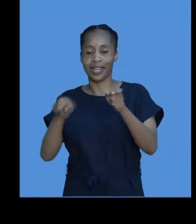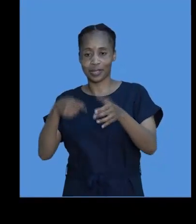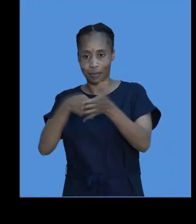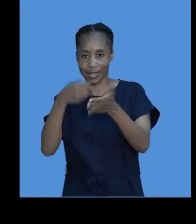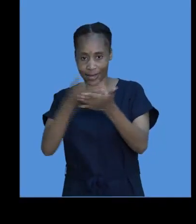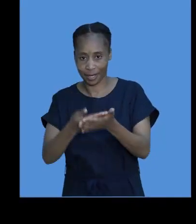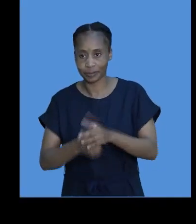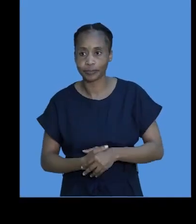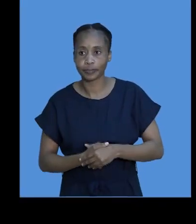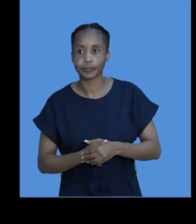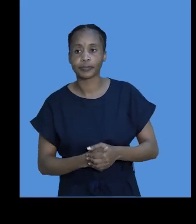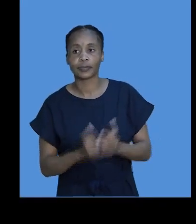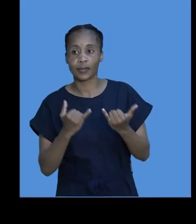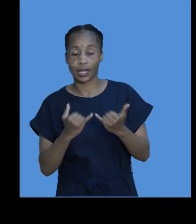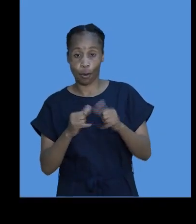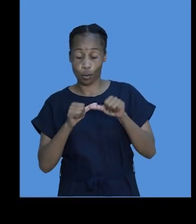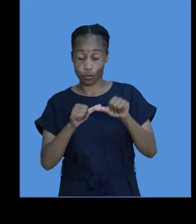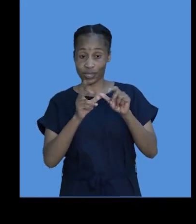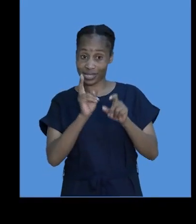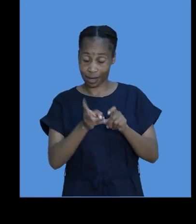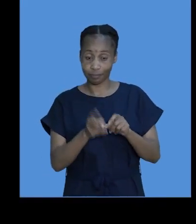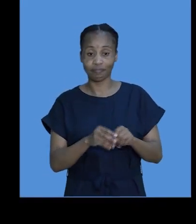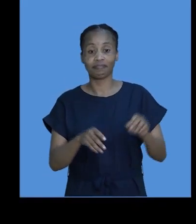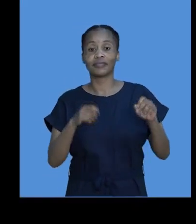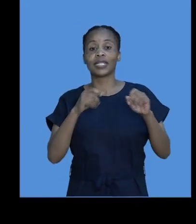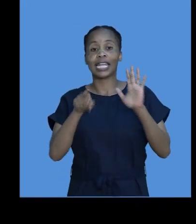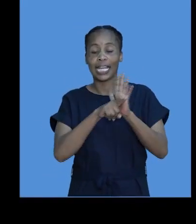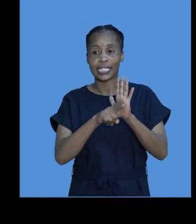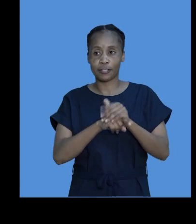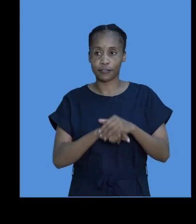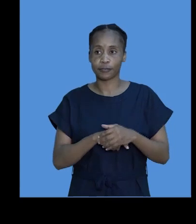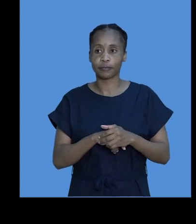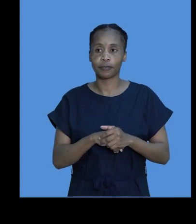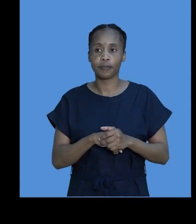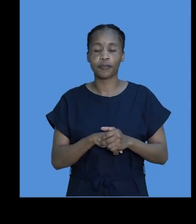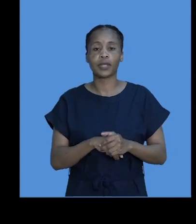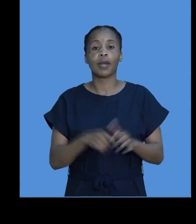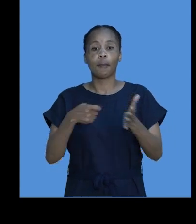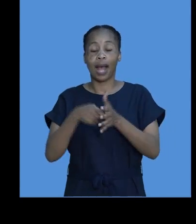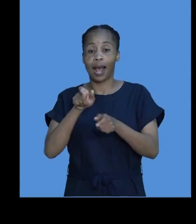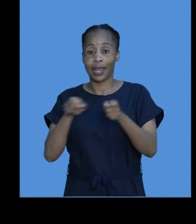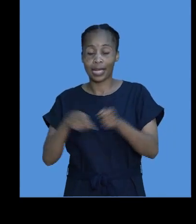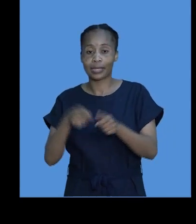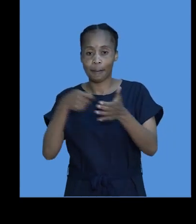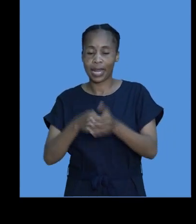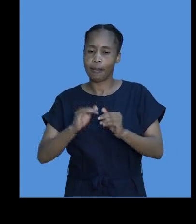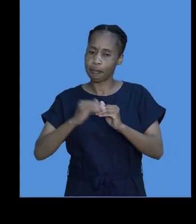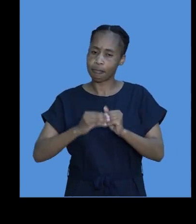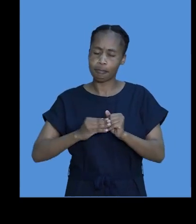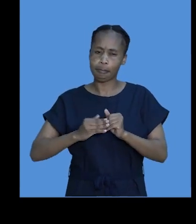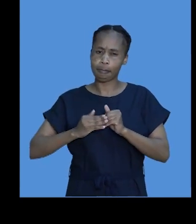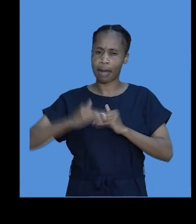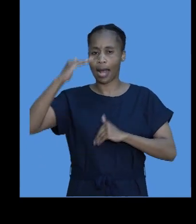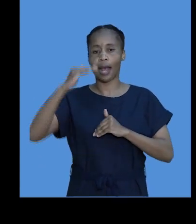Let's continue. We're still looking at our negative impact. It says consumers pay higher prices in the